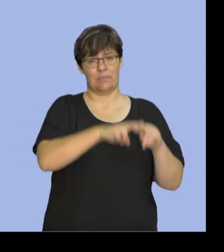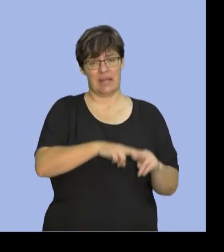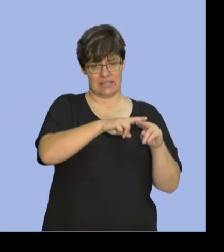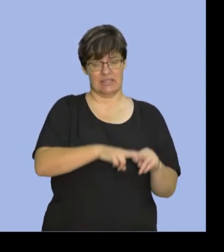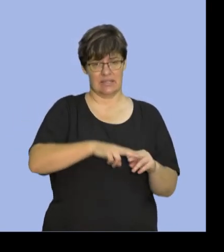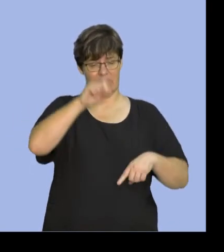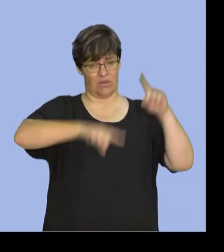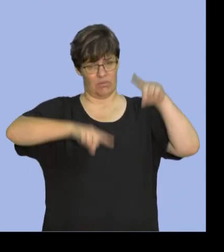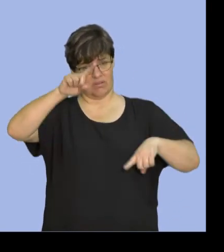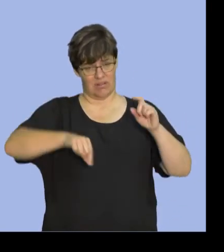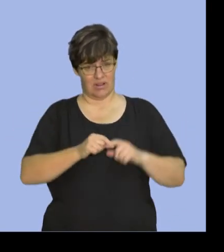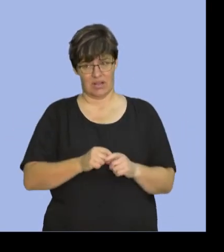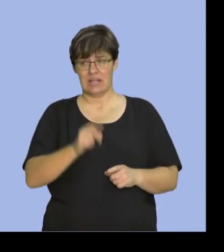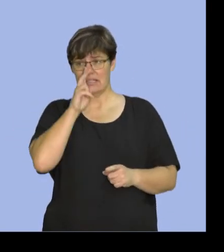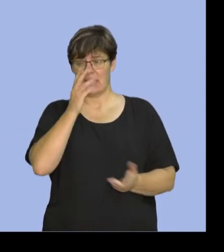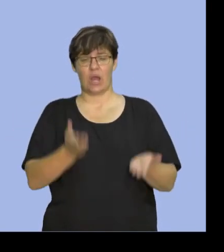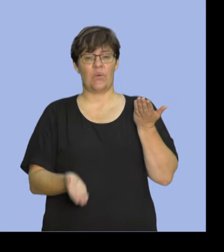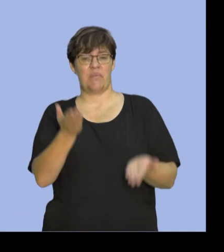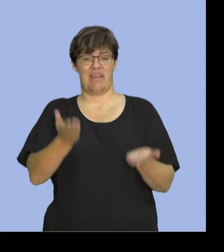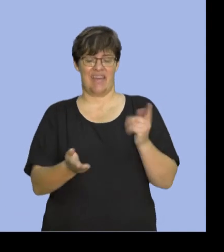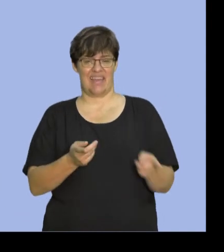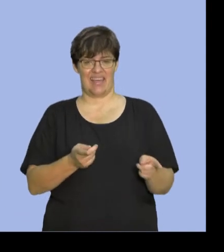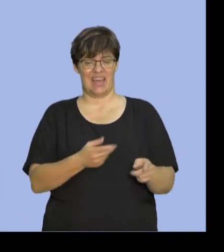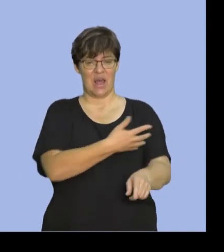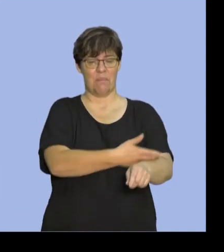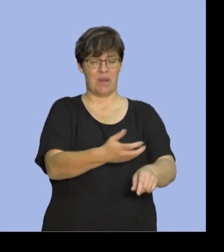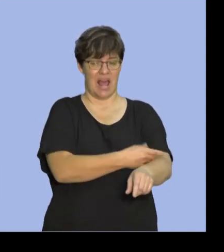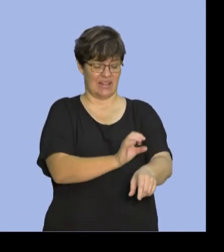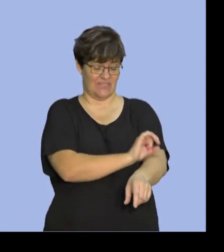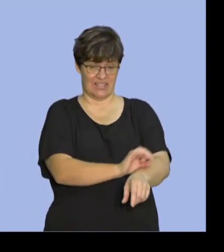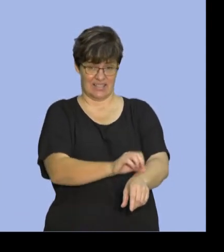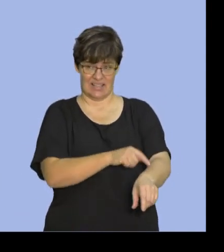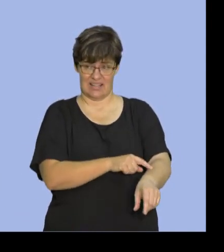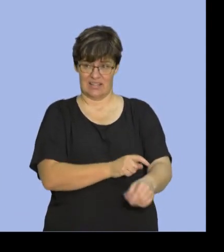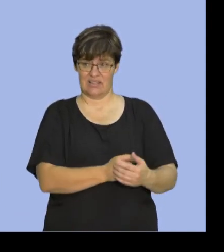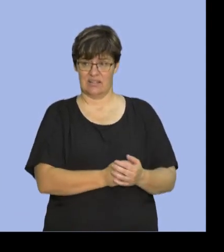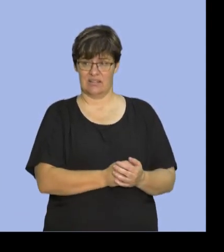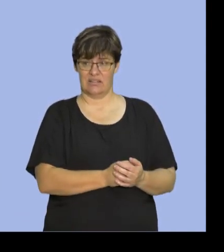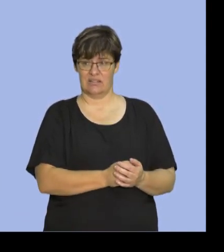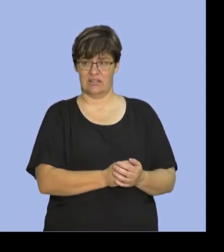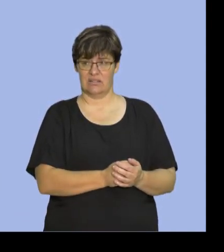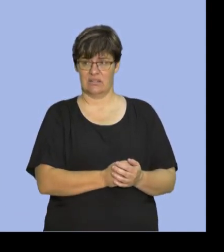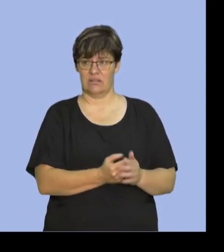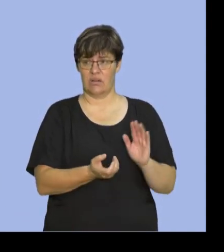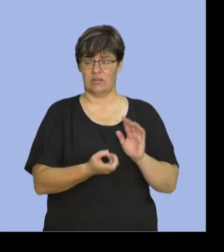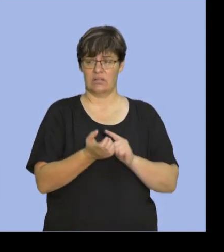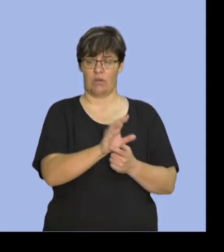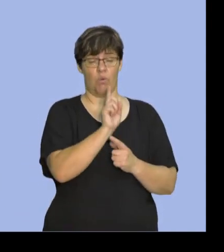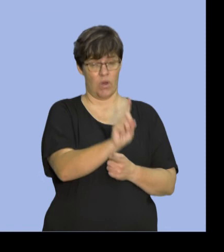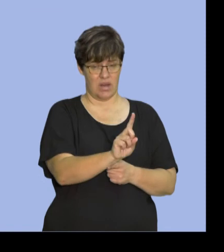and we can see the comparisons between the blood vessels here, showing an image, diagram 1, where there